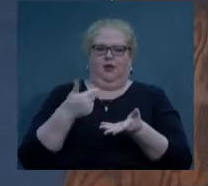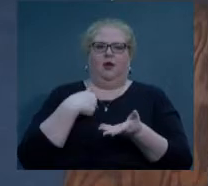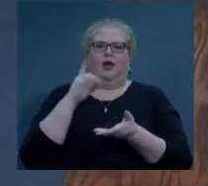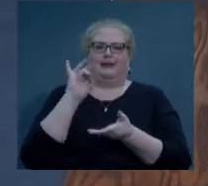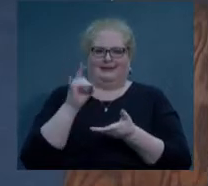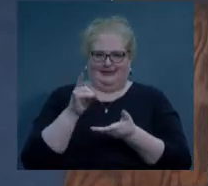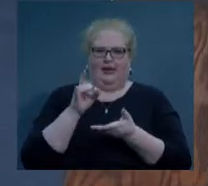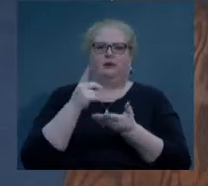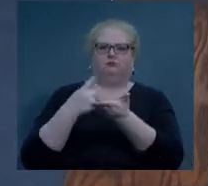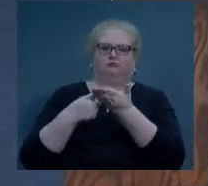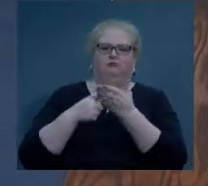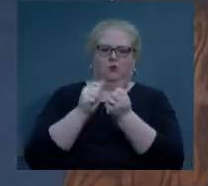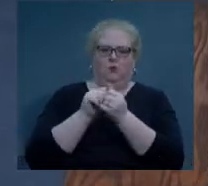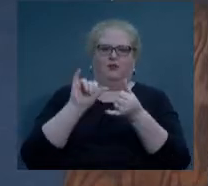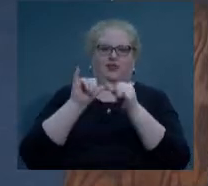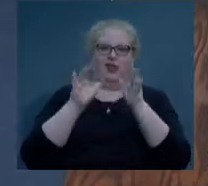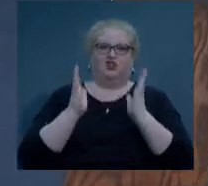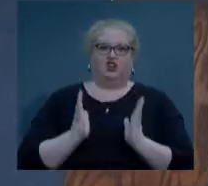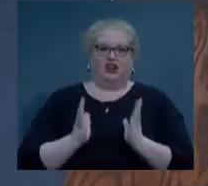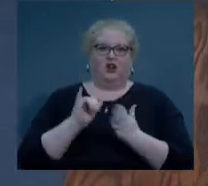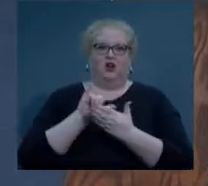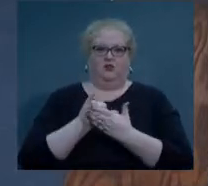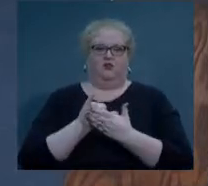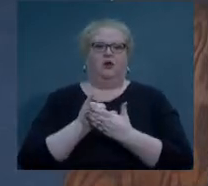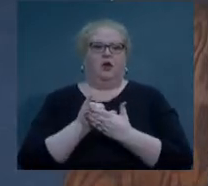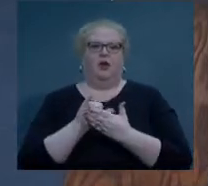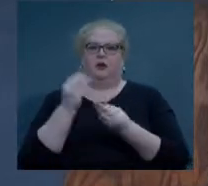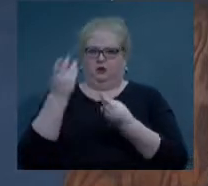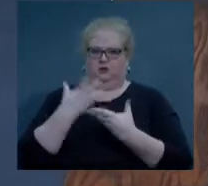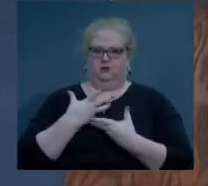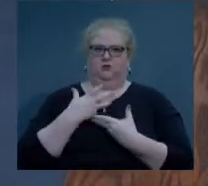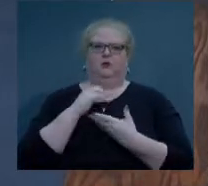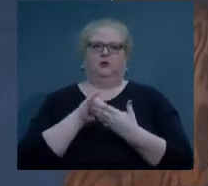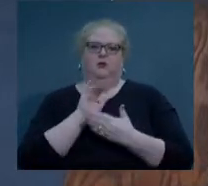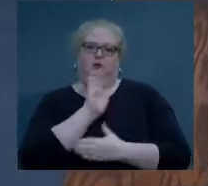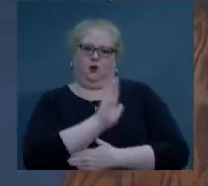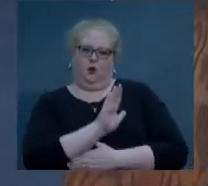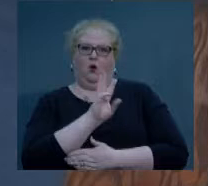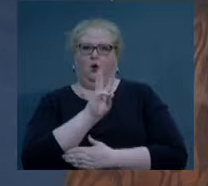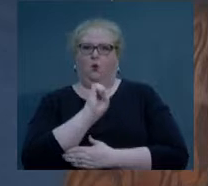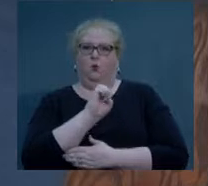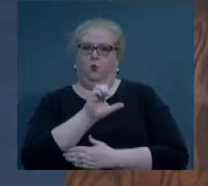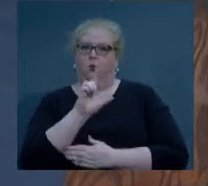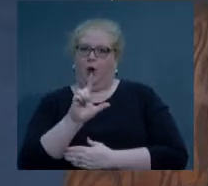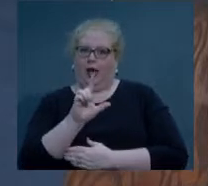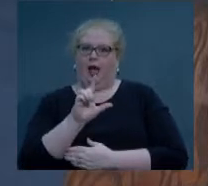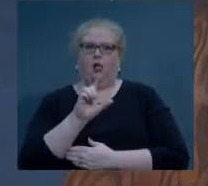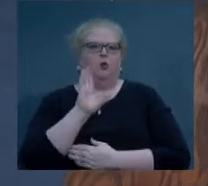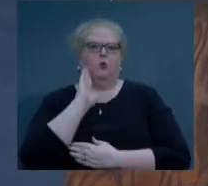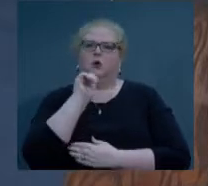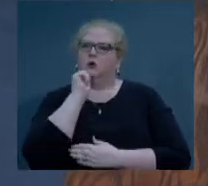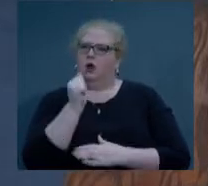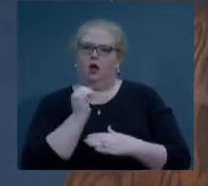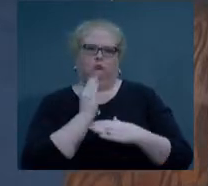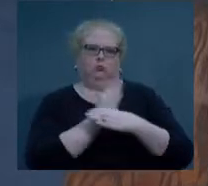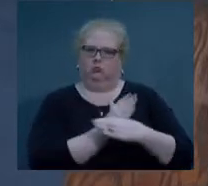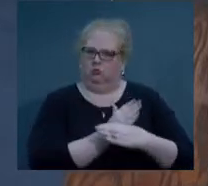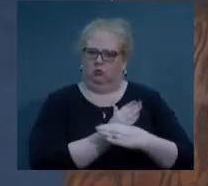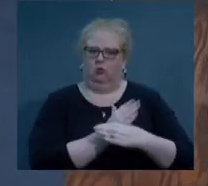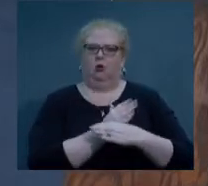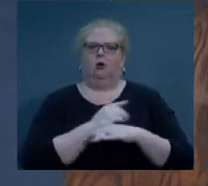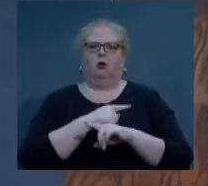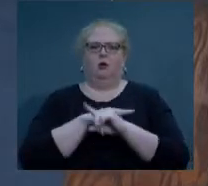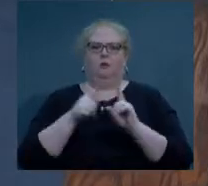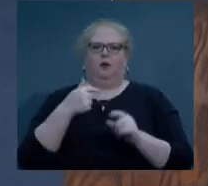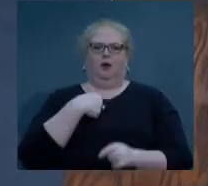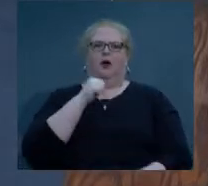with the engineer. He did assure me that Mrs. Smith's well would not be interfered with, but I do not think that